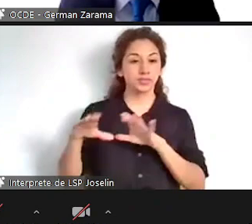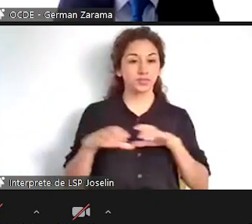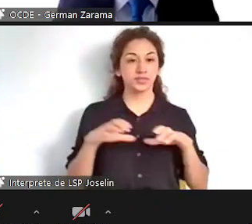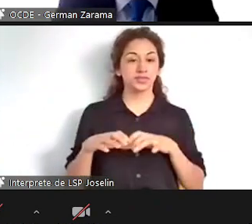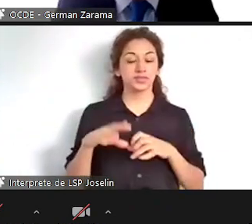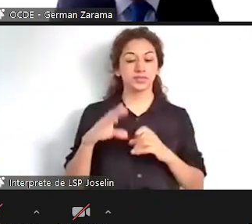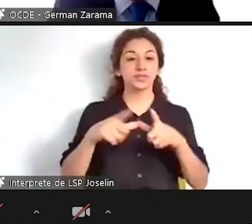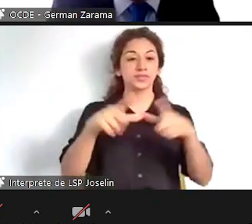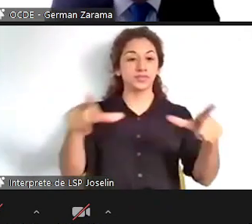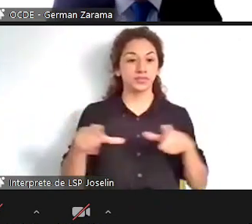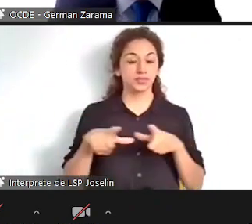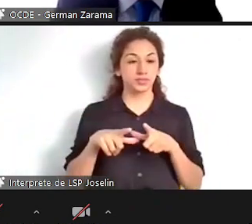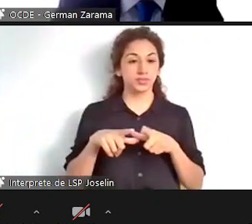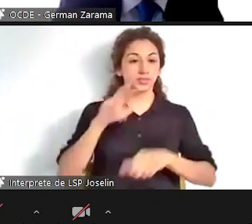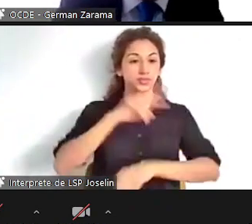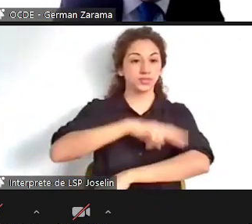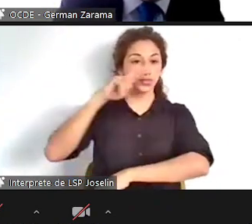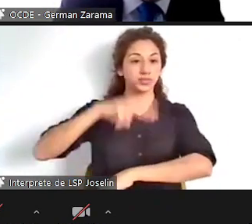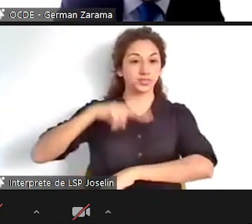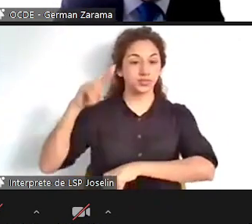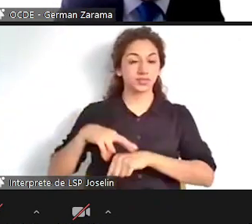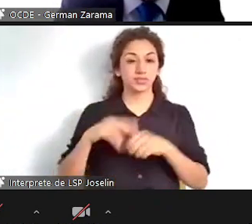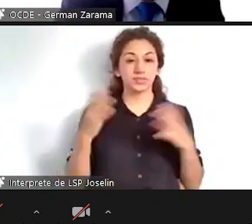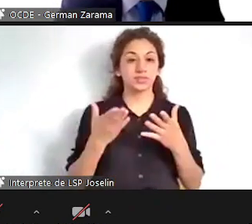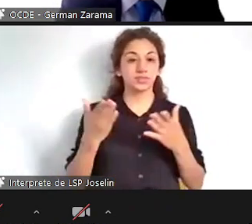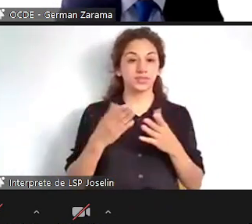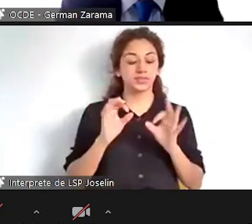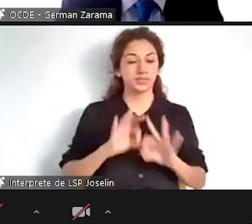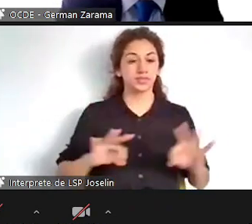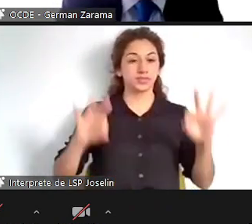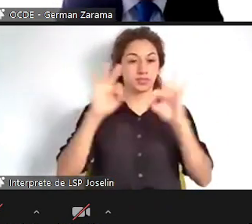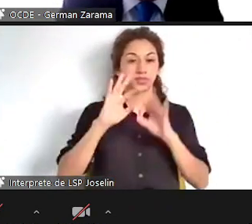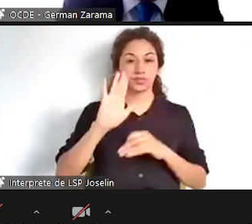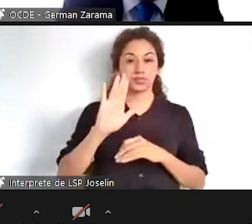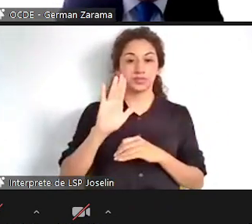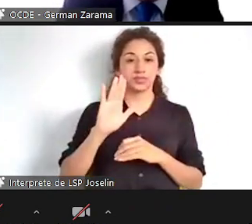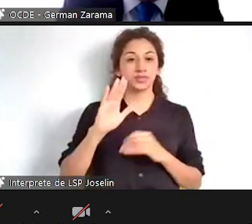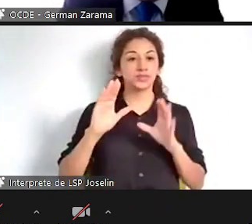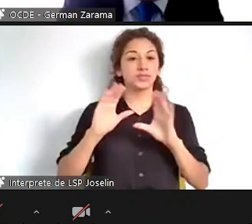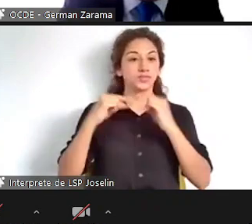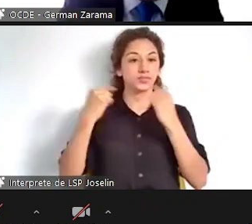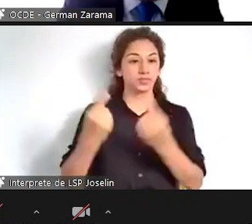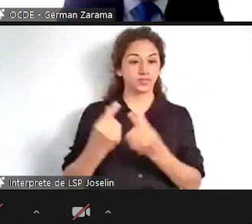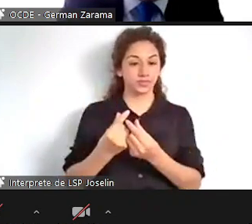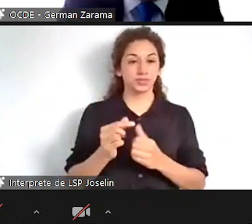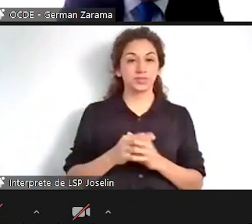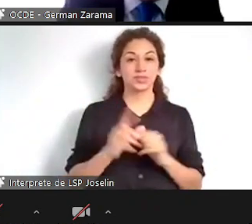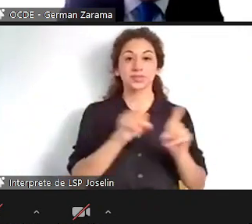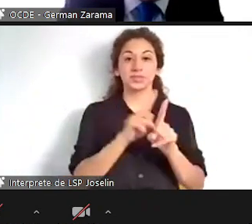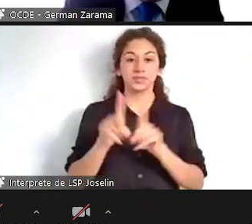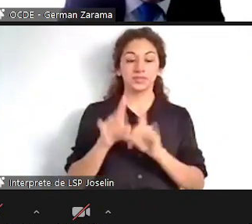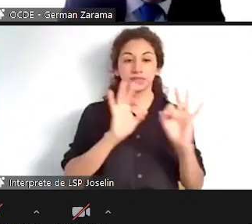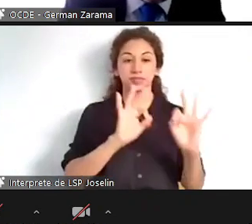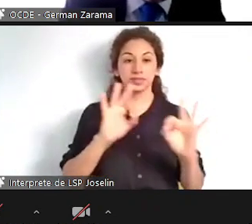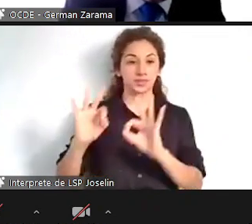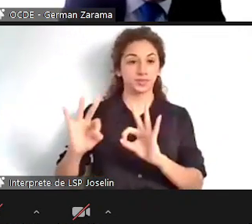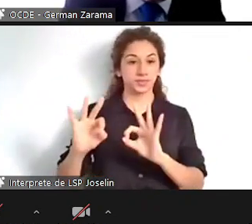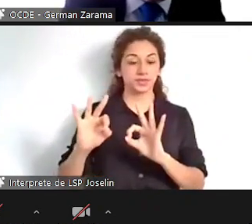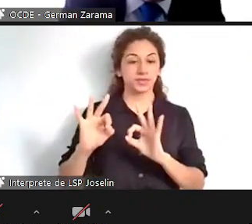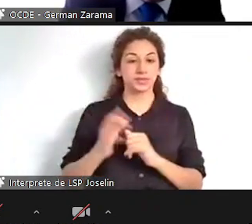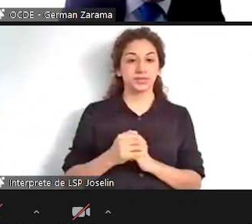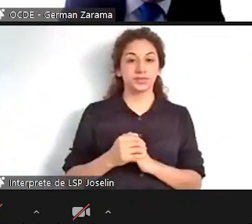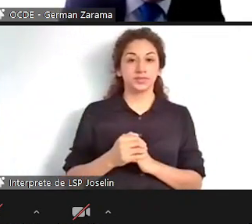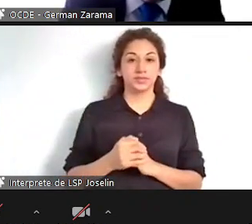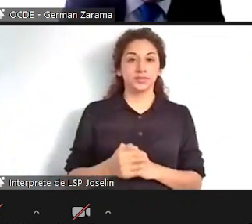especially that is developing the activity in the rural areas where you have the most vulnerable population